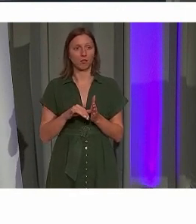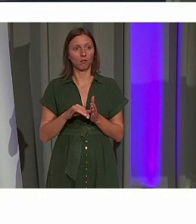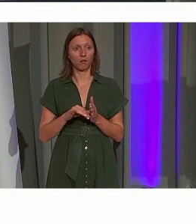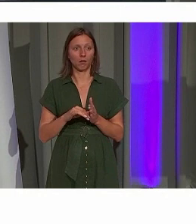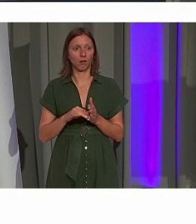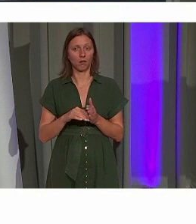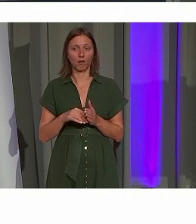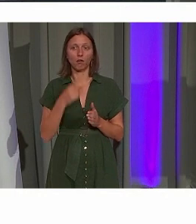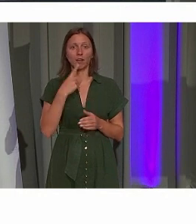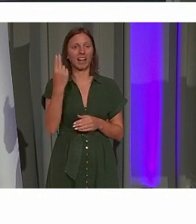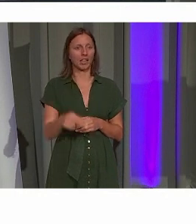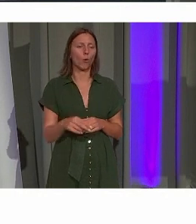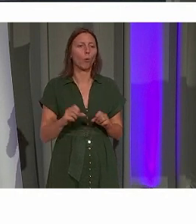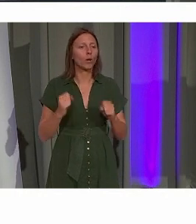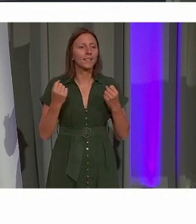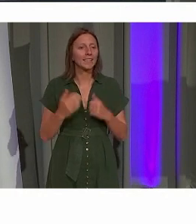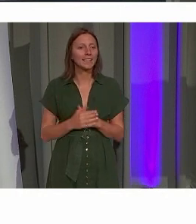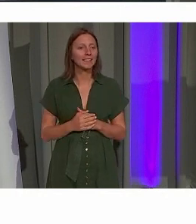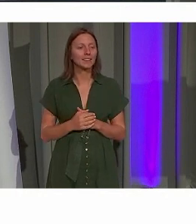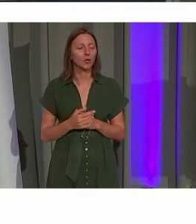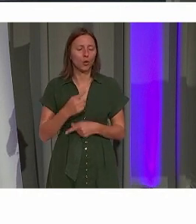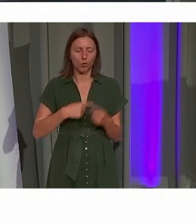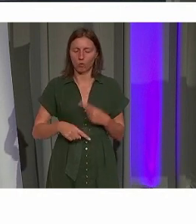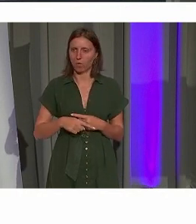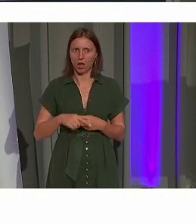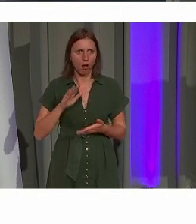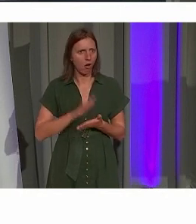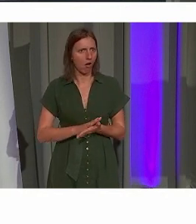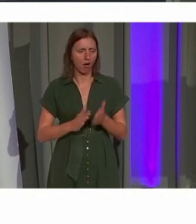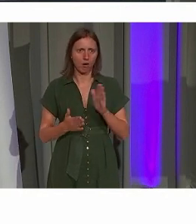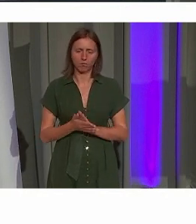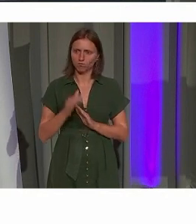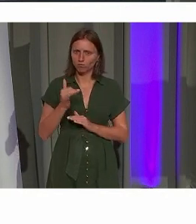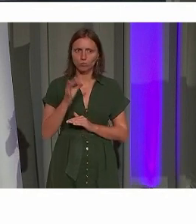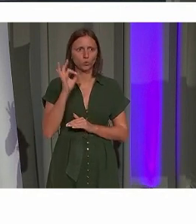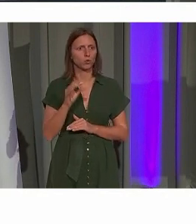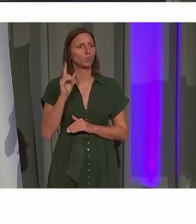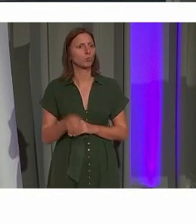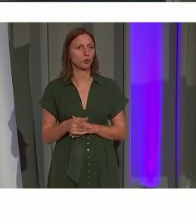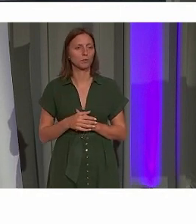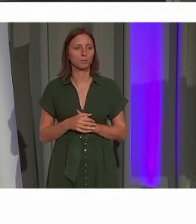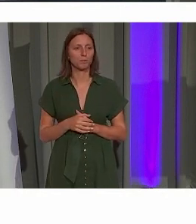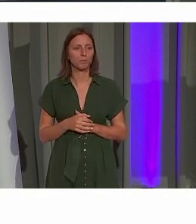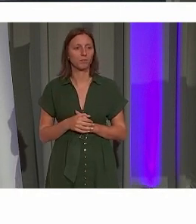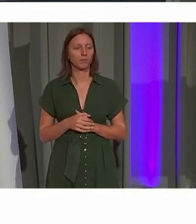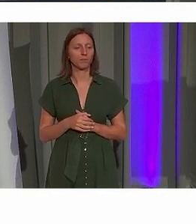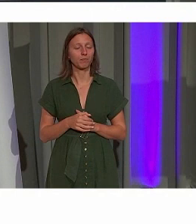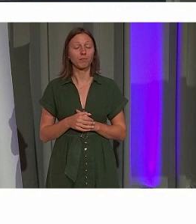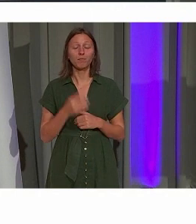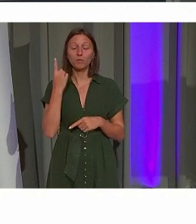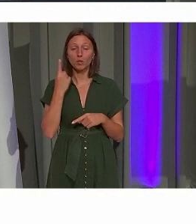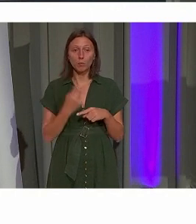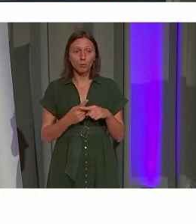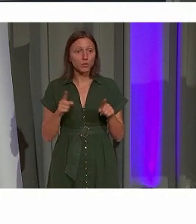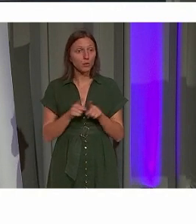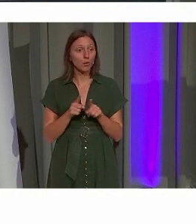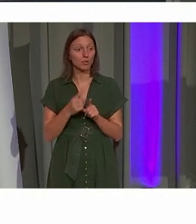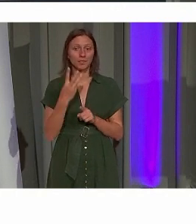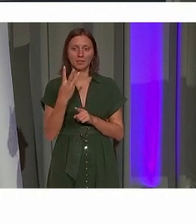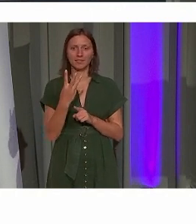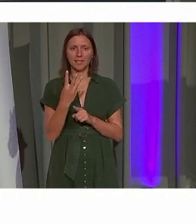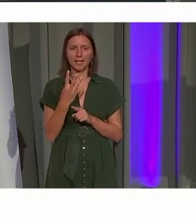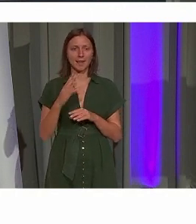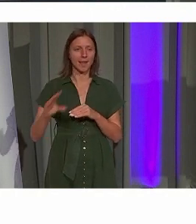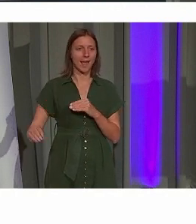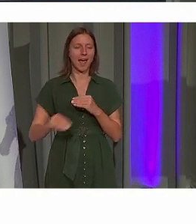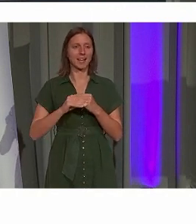a city, we cannot be against this. We are collaborating in this regard, and